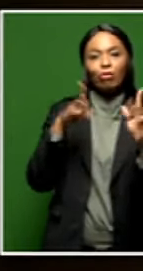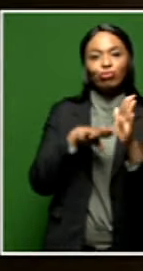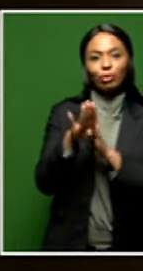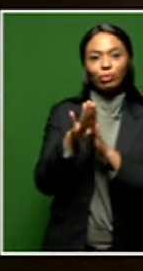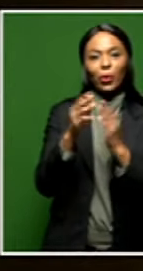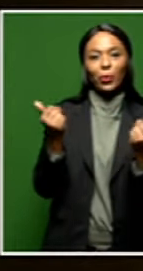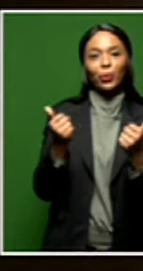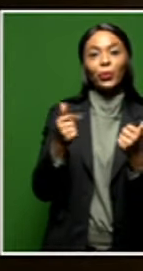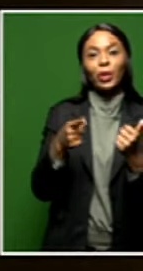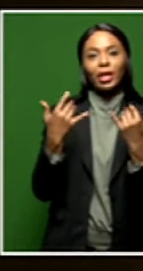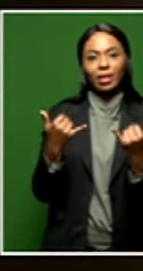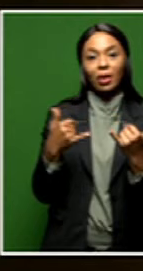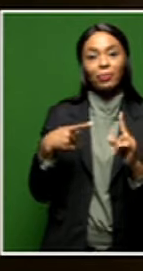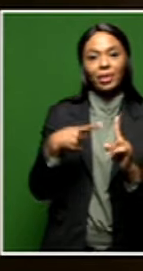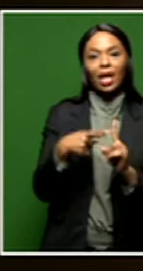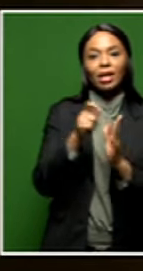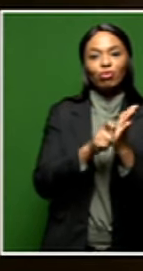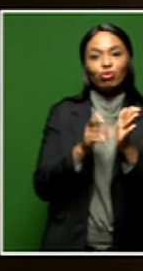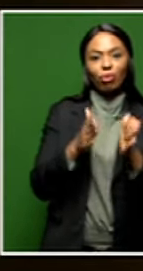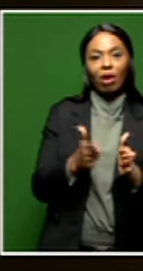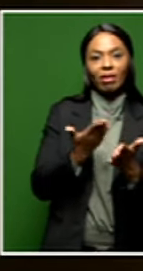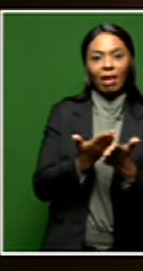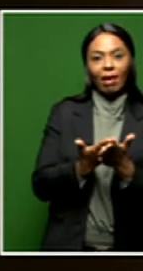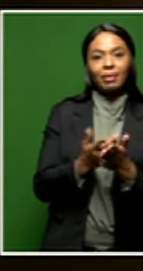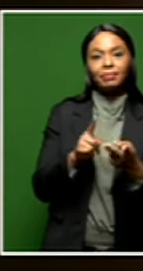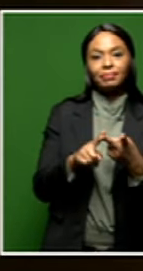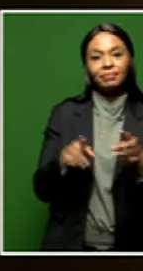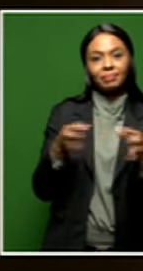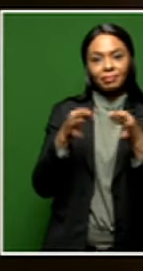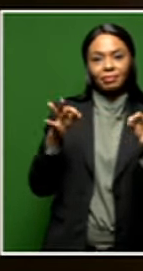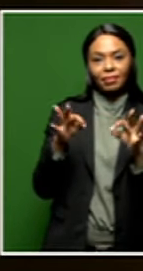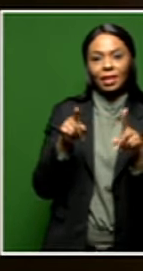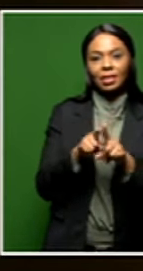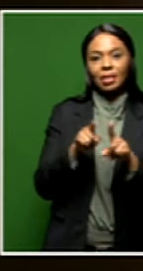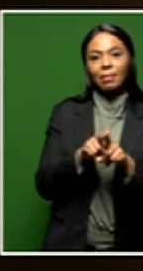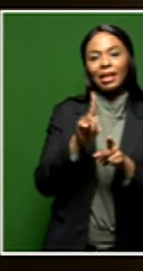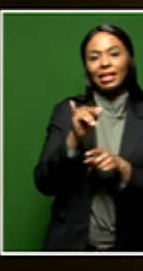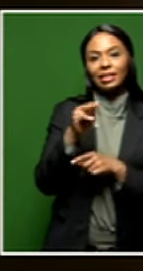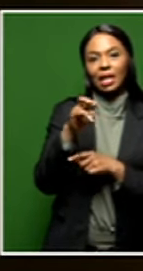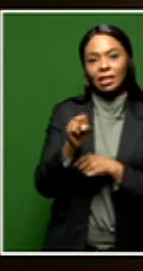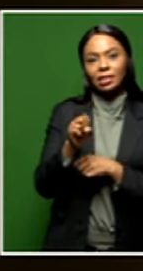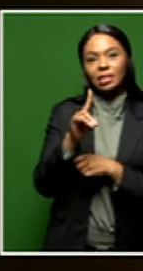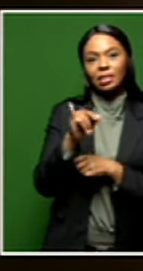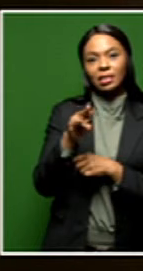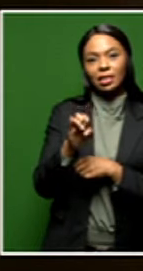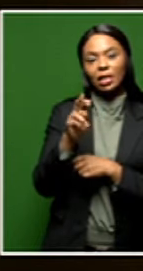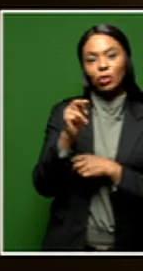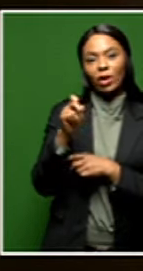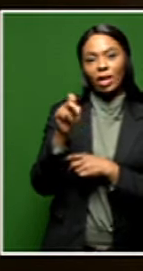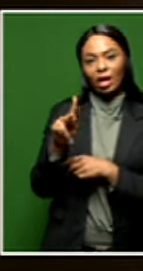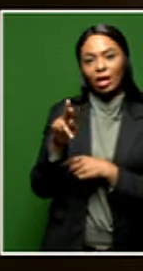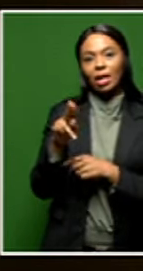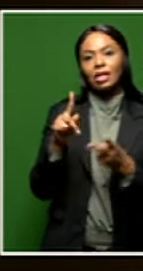and songwriter Simone Roets has just released two hit singles, "Dans Die Donker," and as well as "Ongerep,"